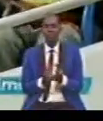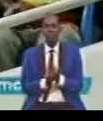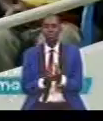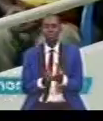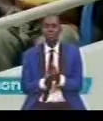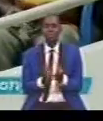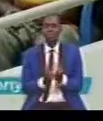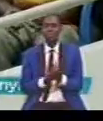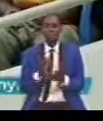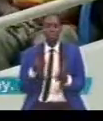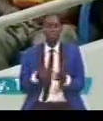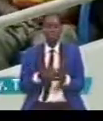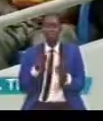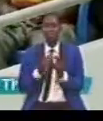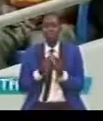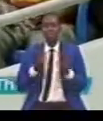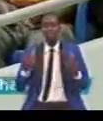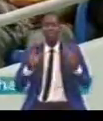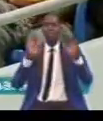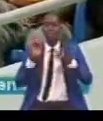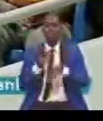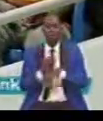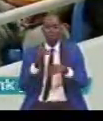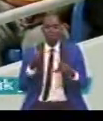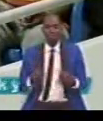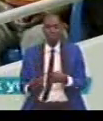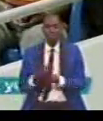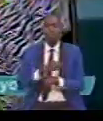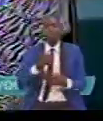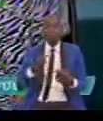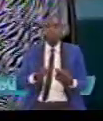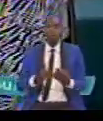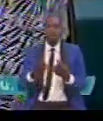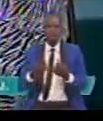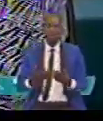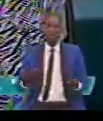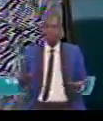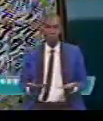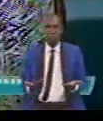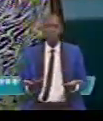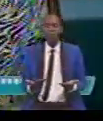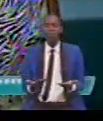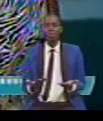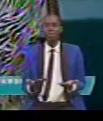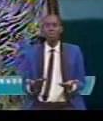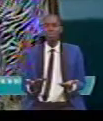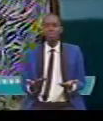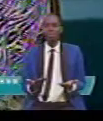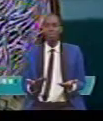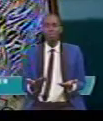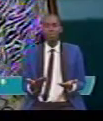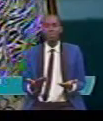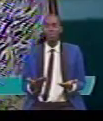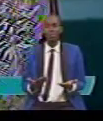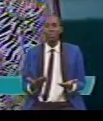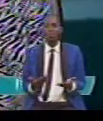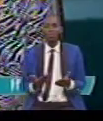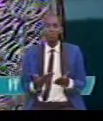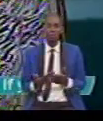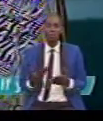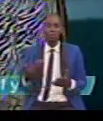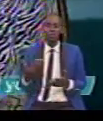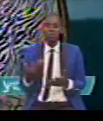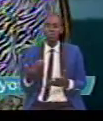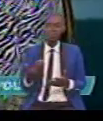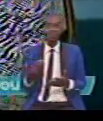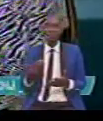Creative miracle. So today when we entered here, the auditorium, before we could sit, he said